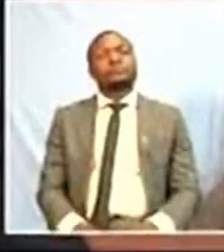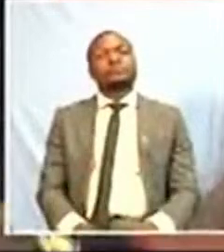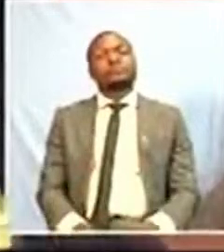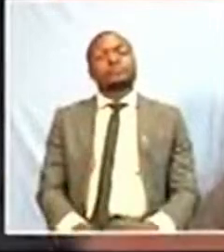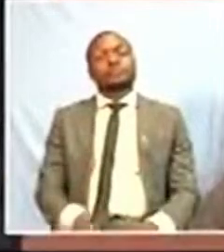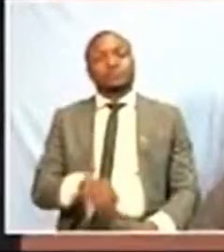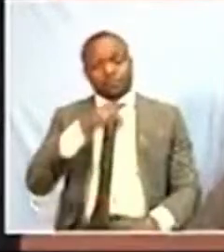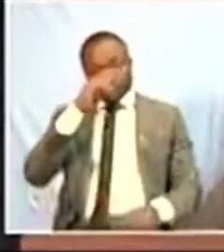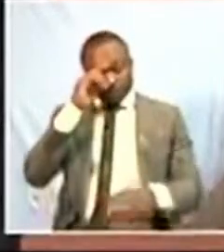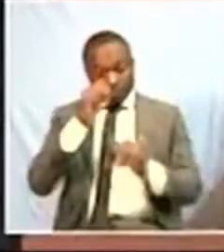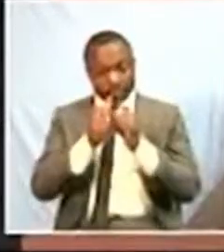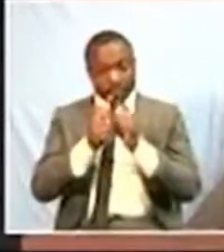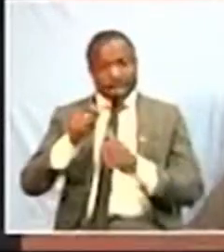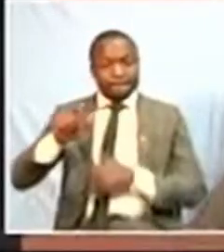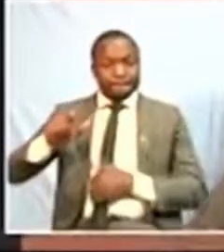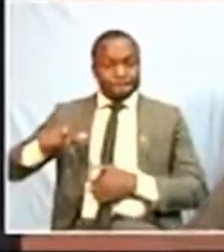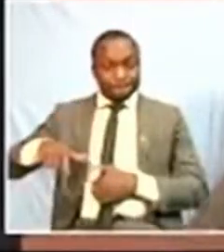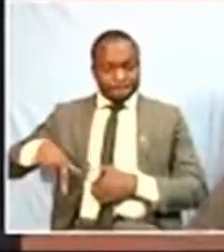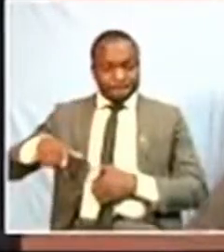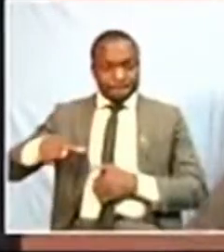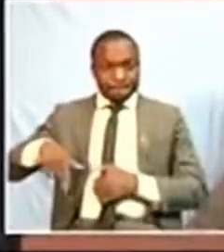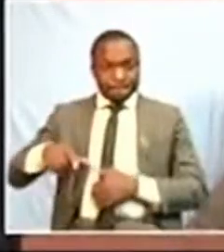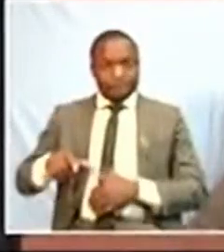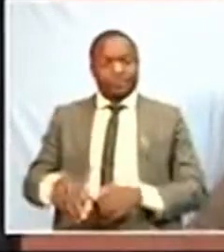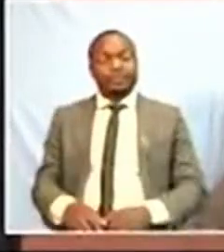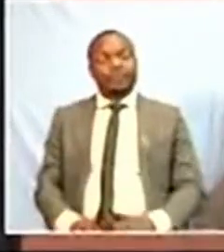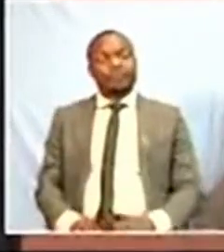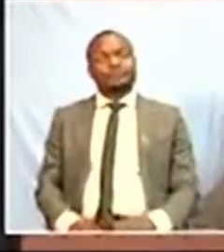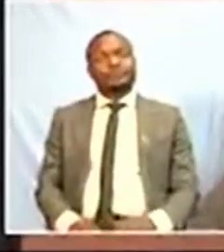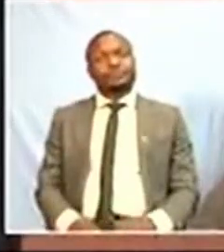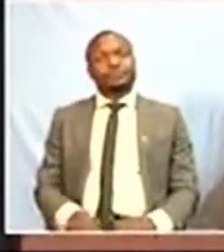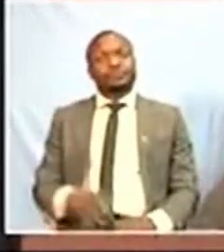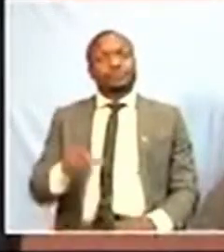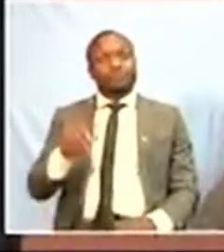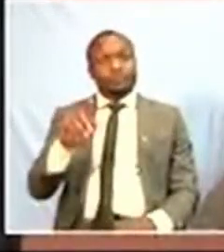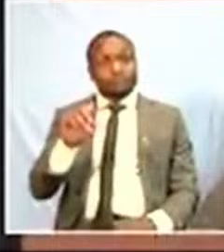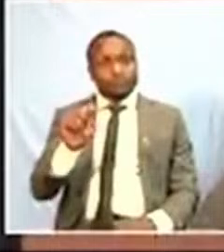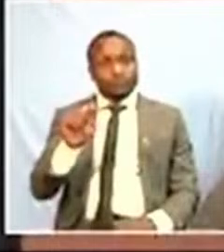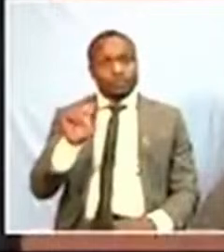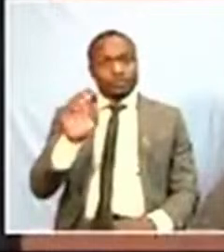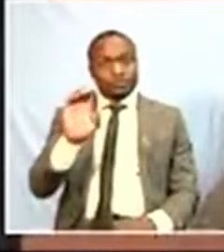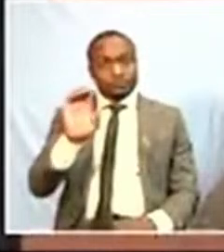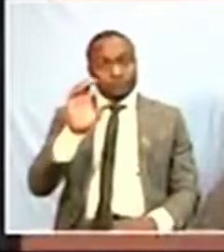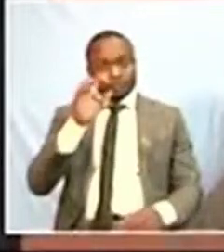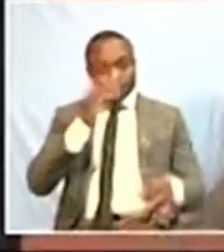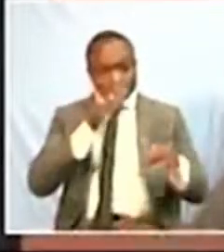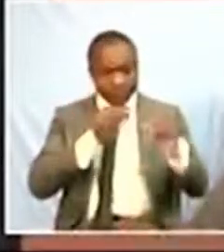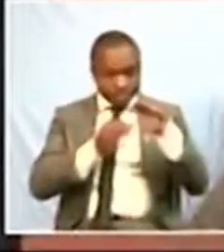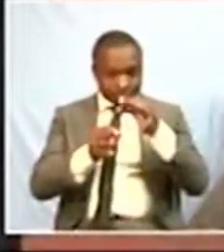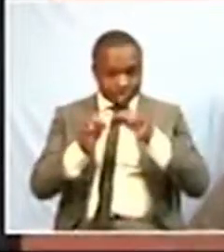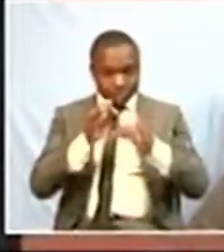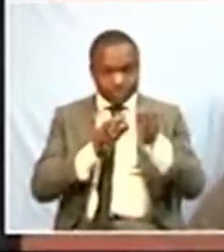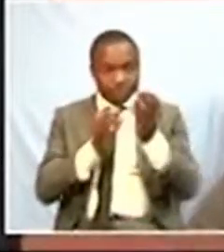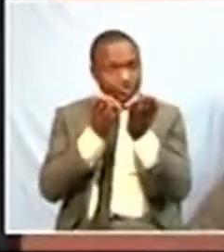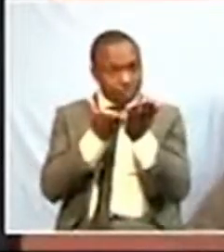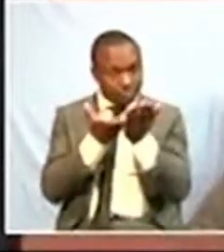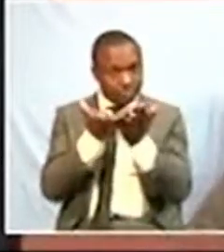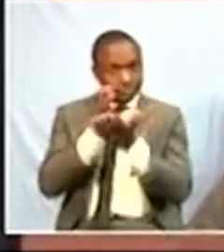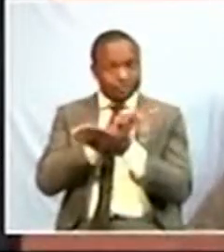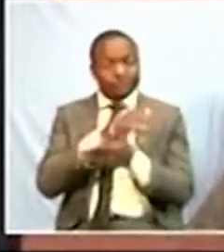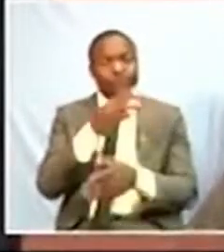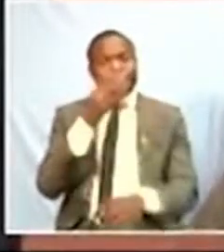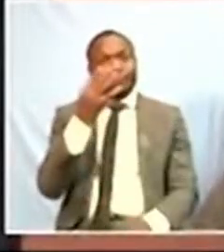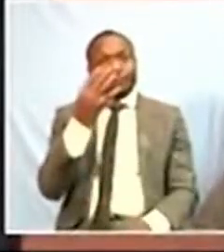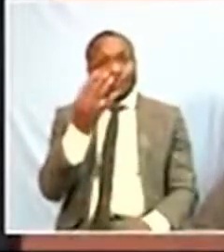due to the delayments, the TC has explained on page 4. I think